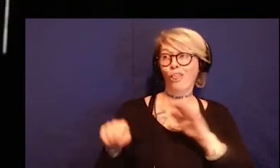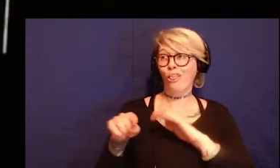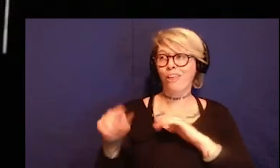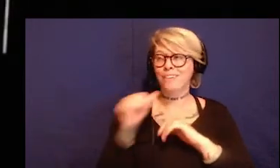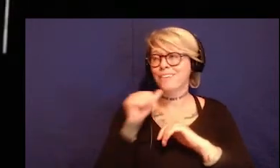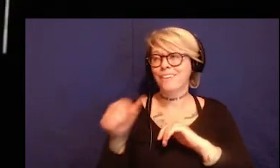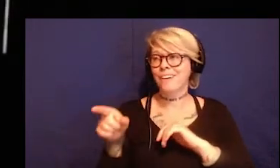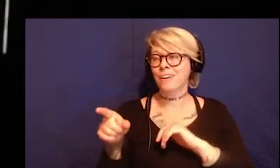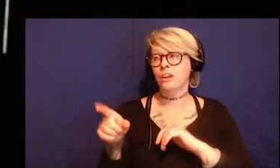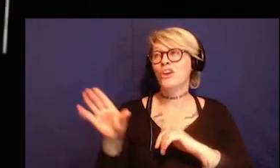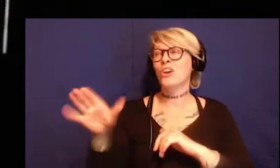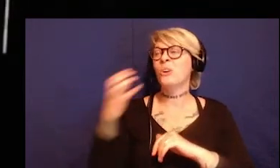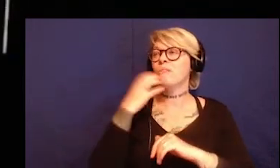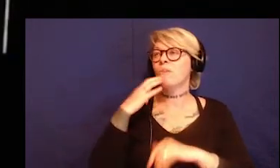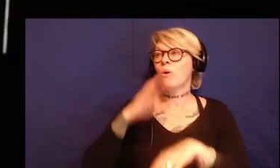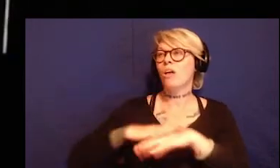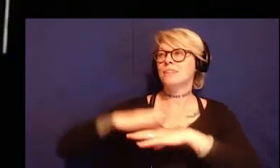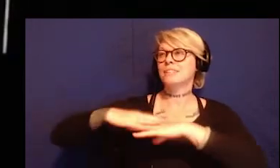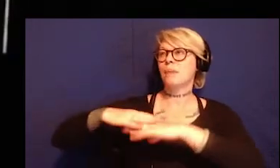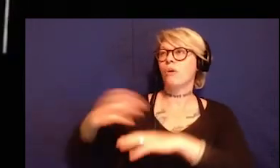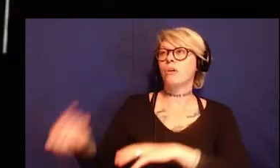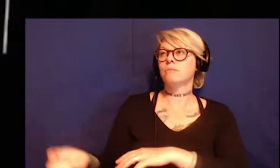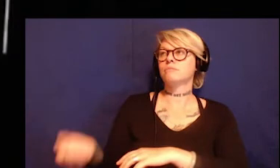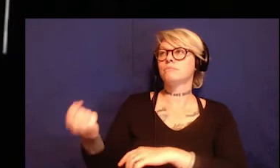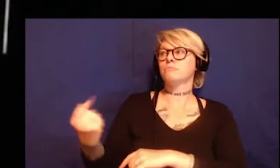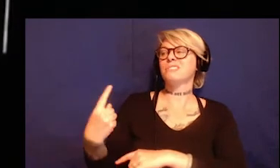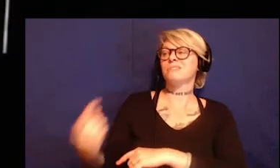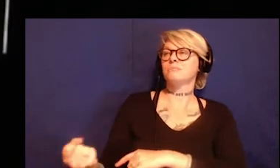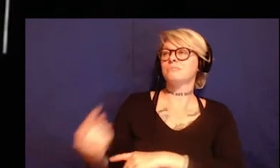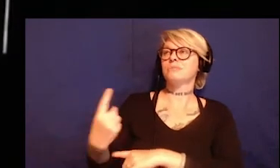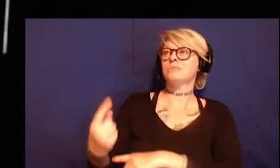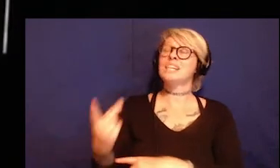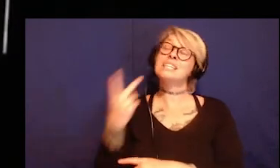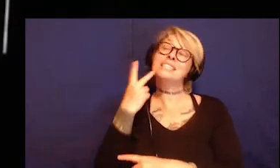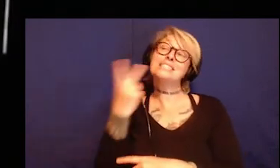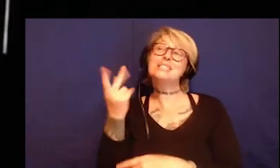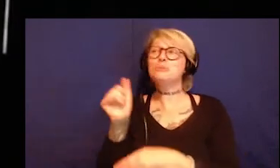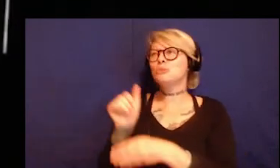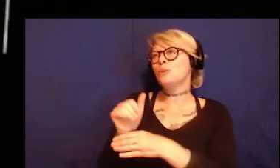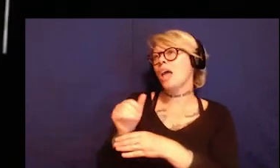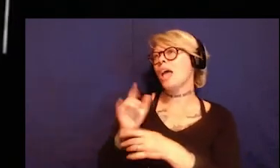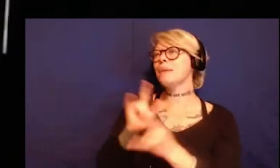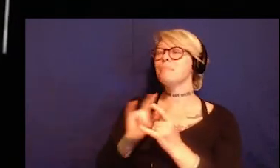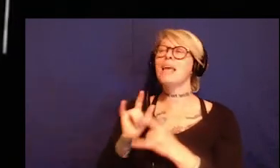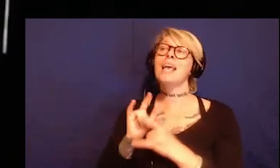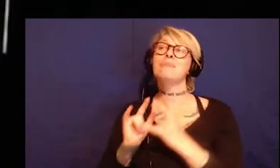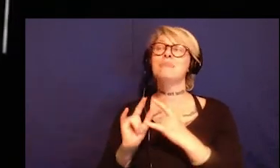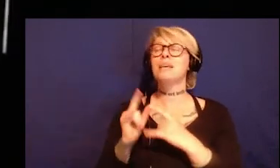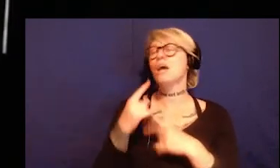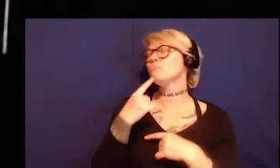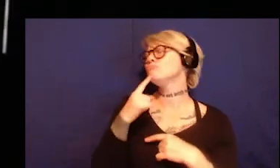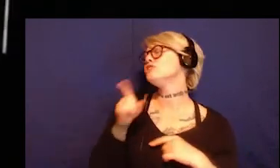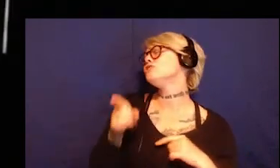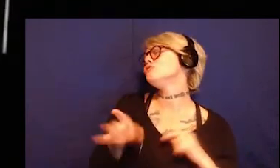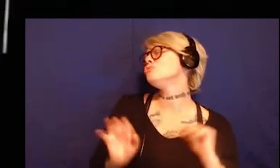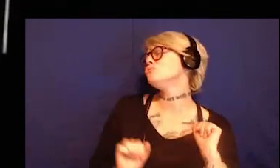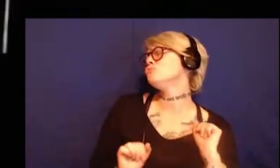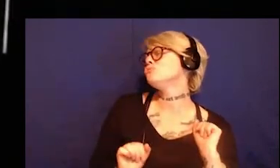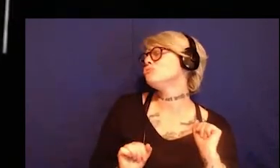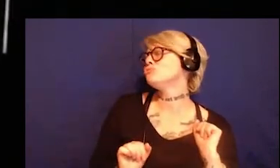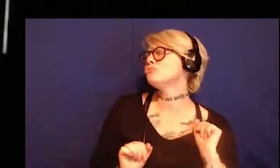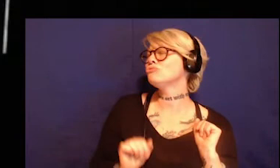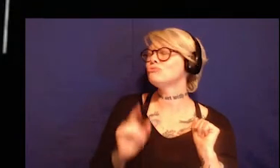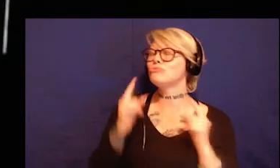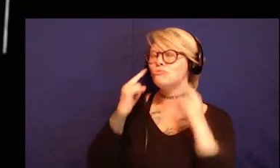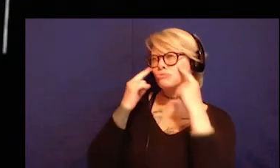You left your phone on the table while she was texting you. See you tonight, baby. I miss you. Heart